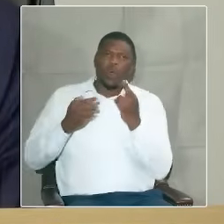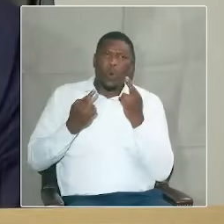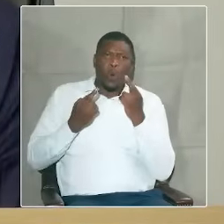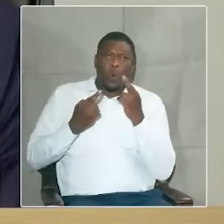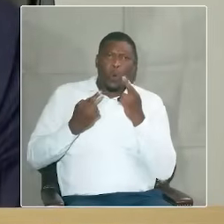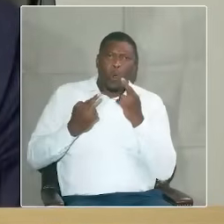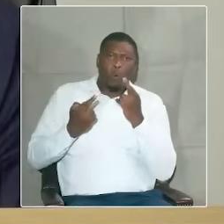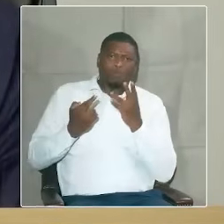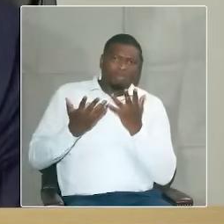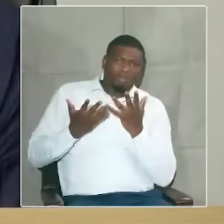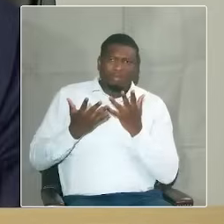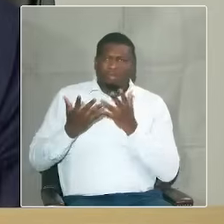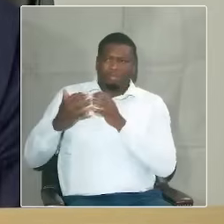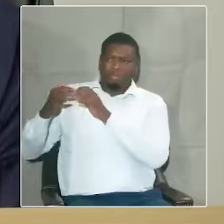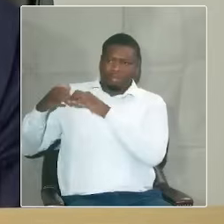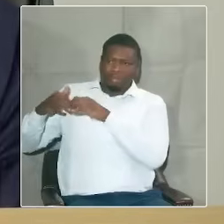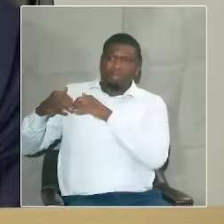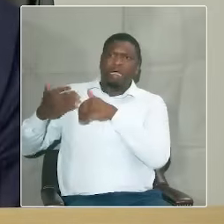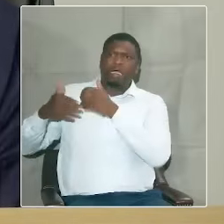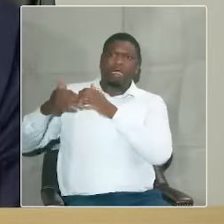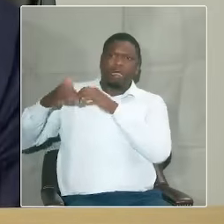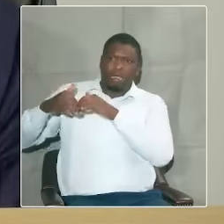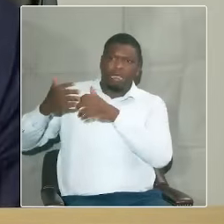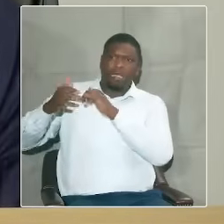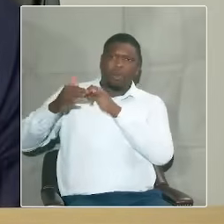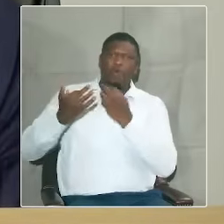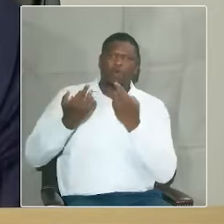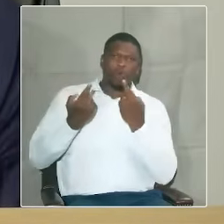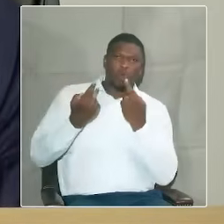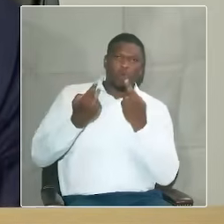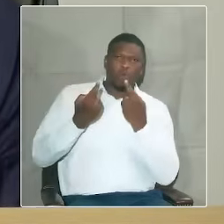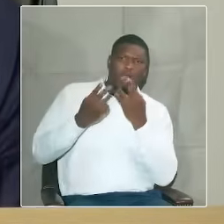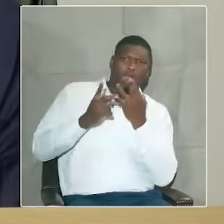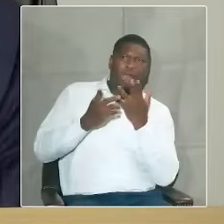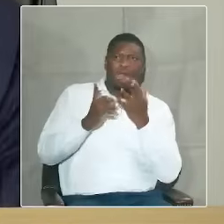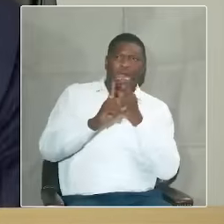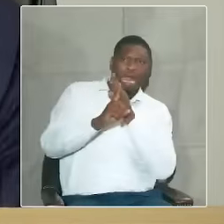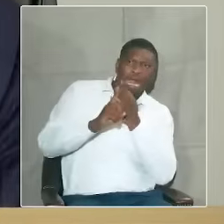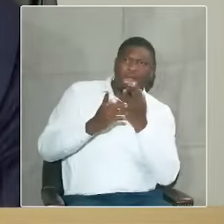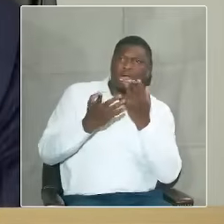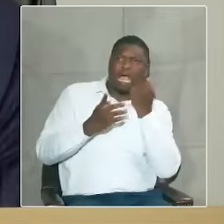in that intervening period you could perhaps get to